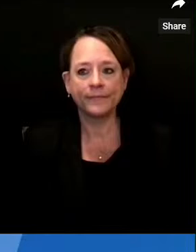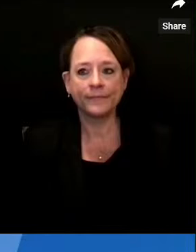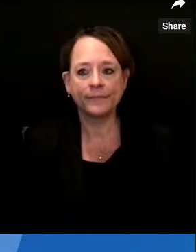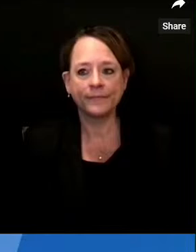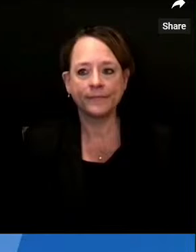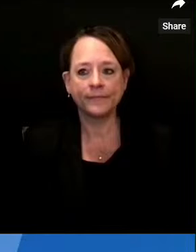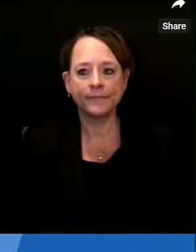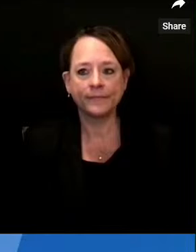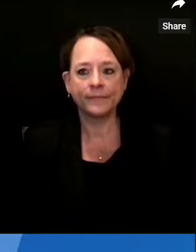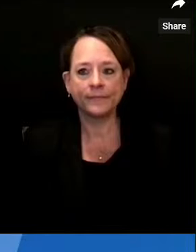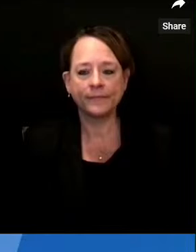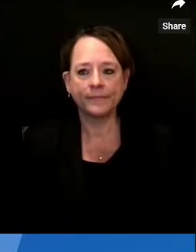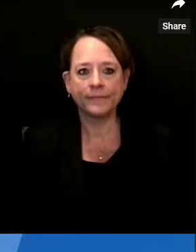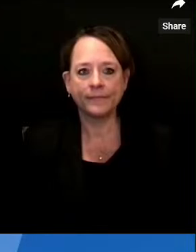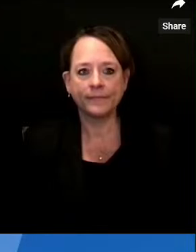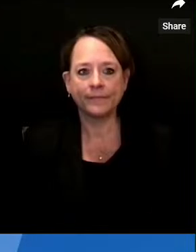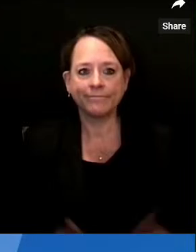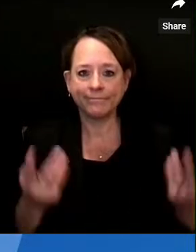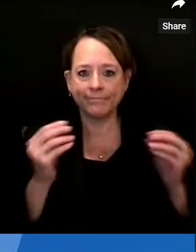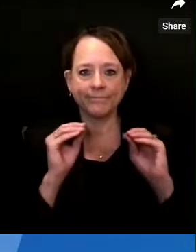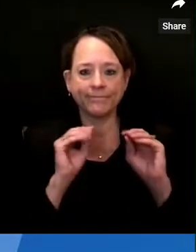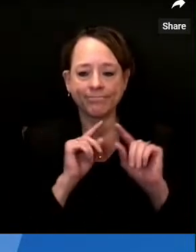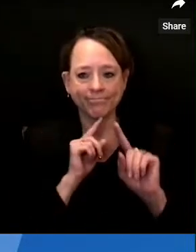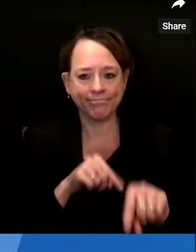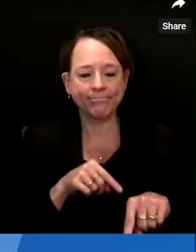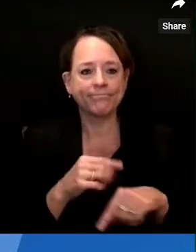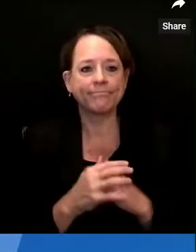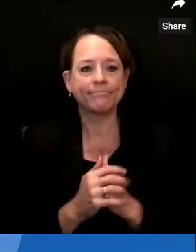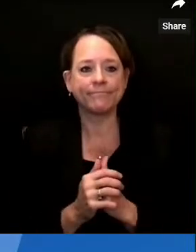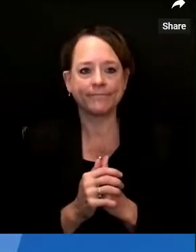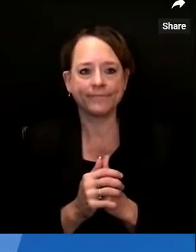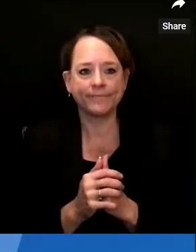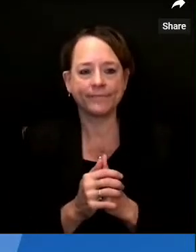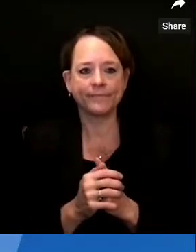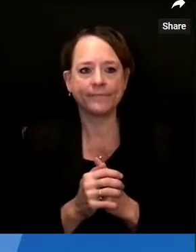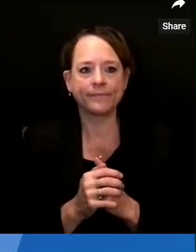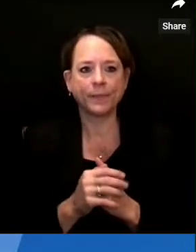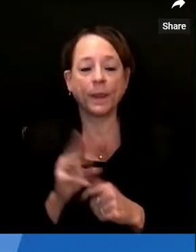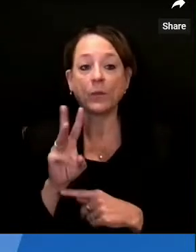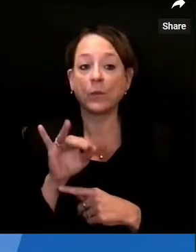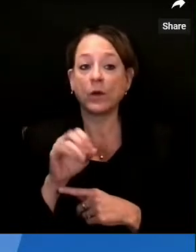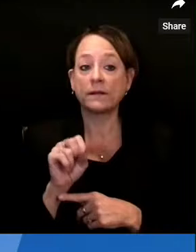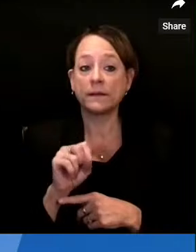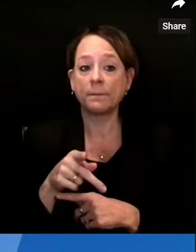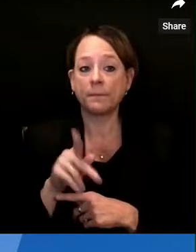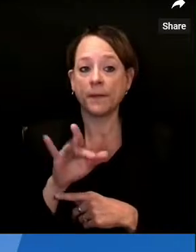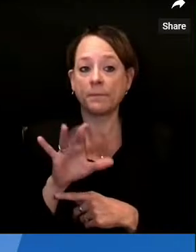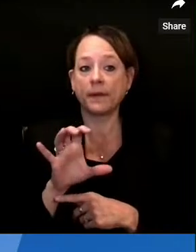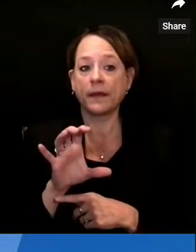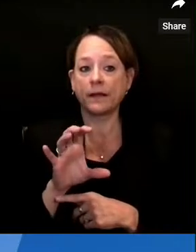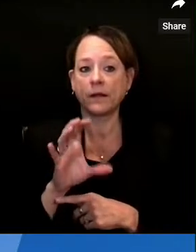Okay, moving on then to Shemaine Mills from Wisconsin Public Radio. Shemaine?